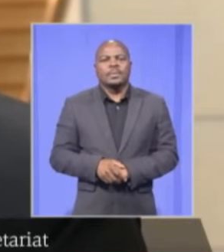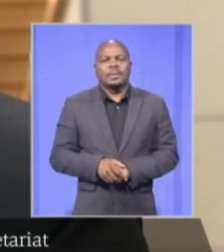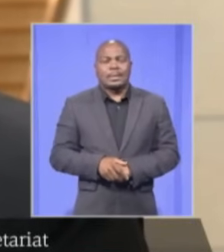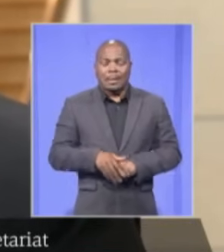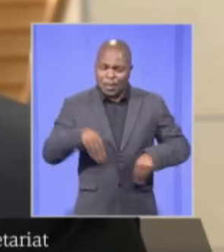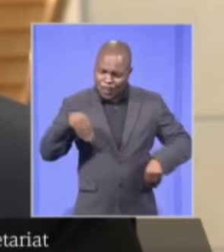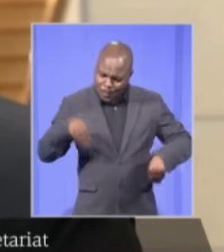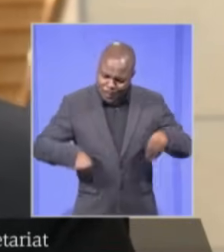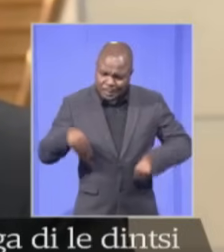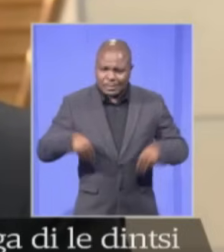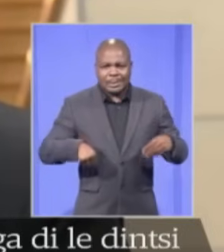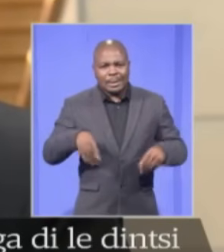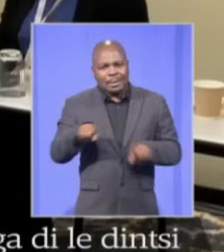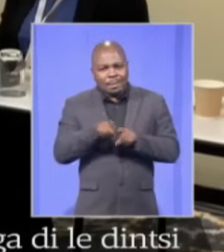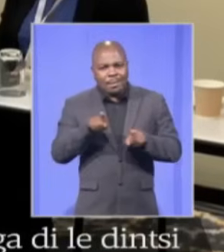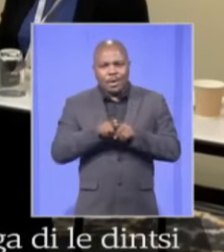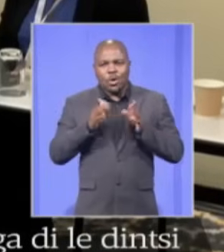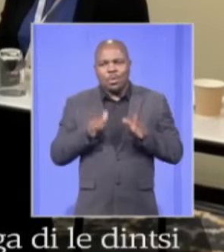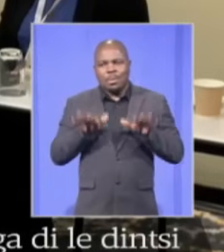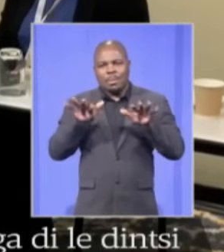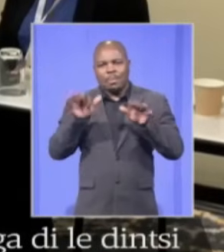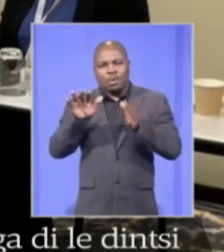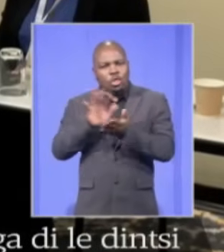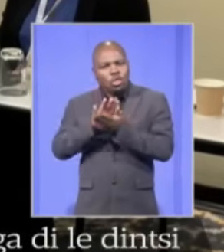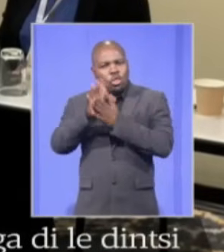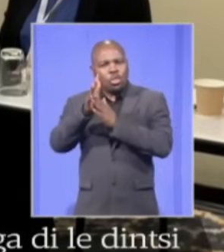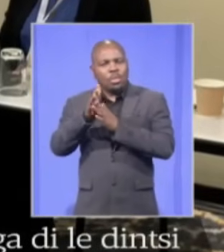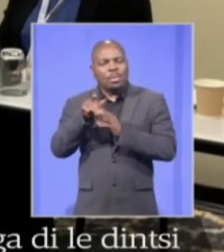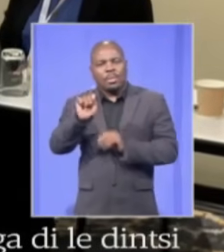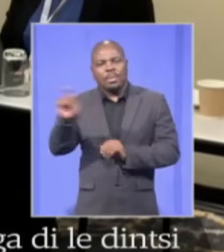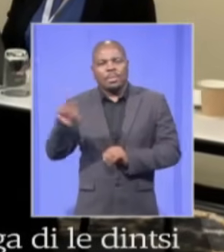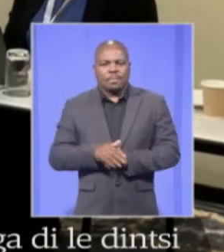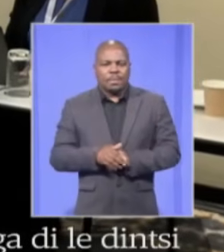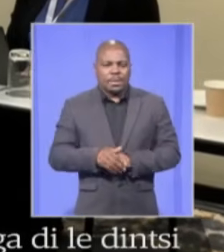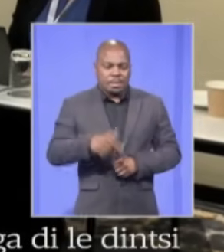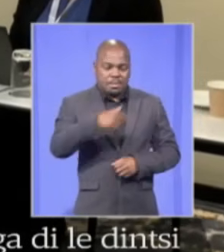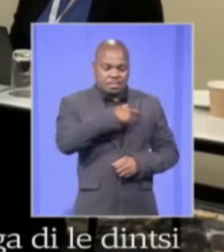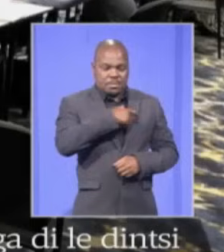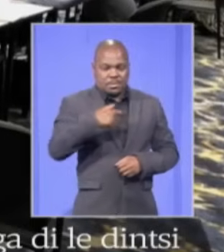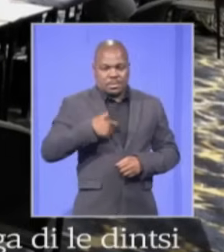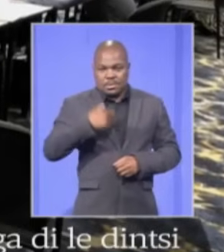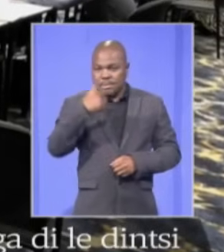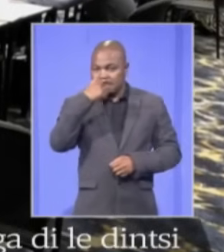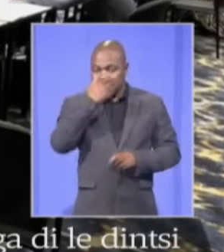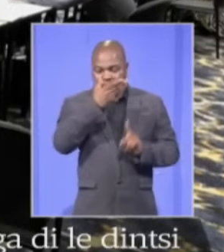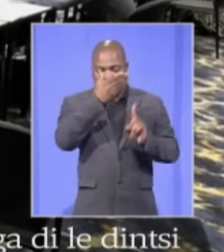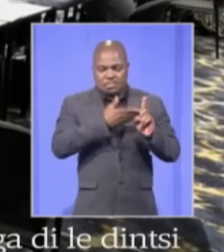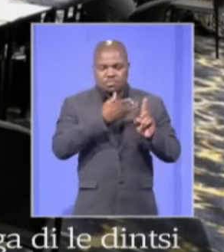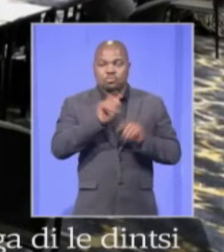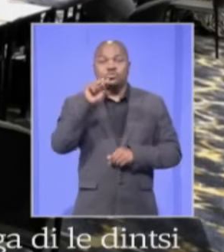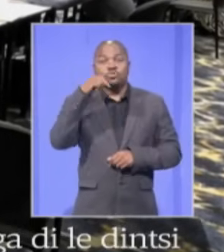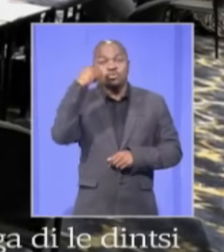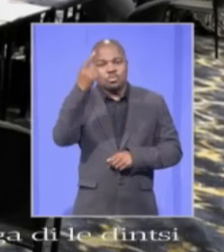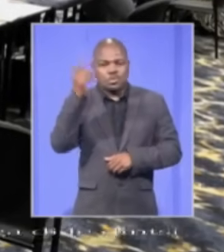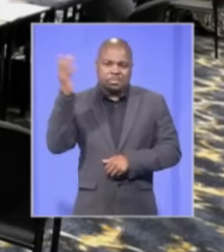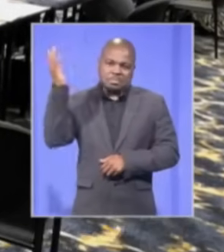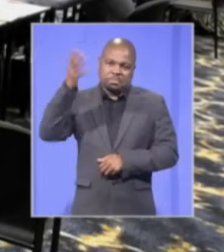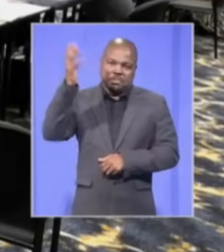corruption. It's a crime against humanity. Mopresidente Cyril Ramaphosa o tla ema kopano eno ka lefoko ka